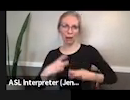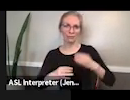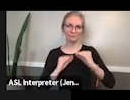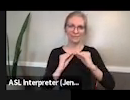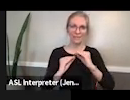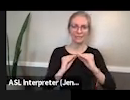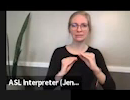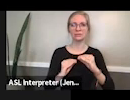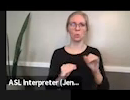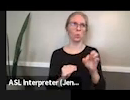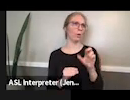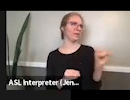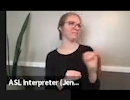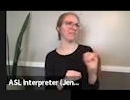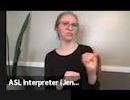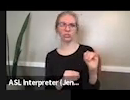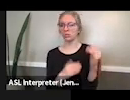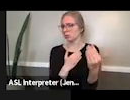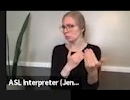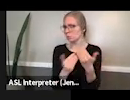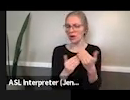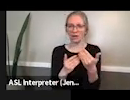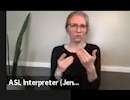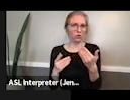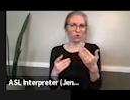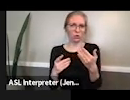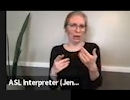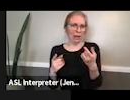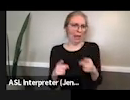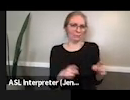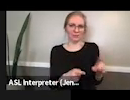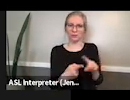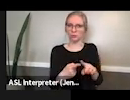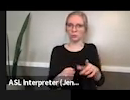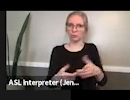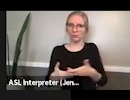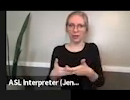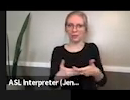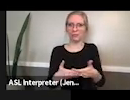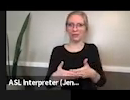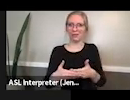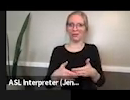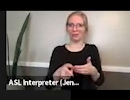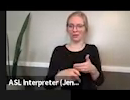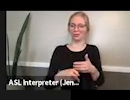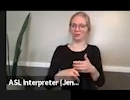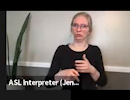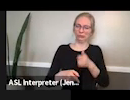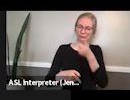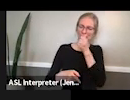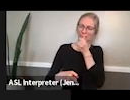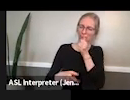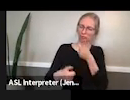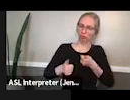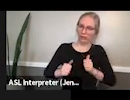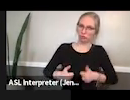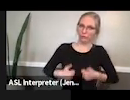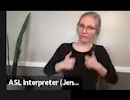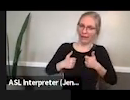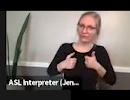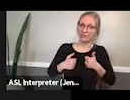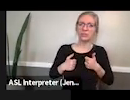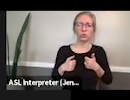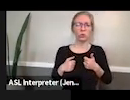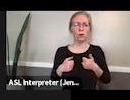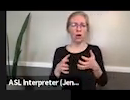the infection and the whatever is going on that's challenging that baby's ability to survive. So a lot of this kind of stuff is